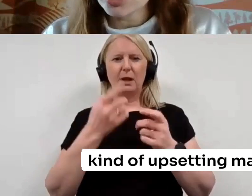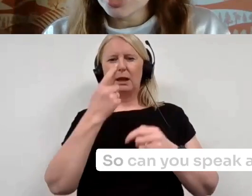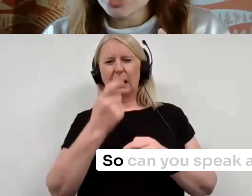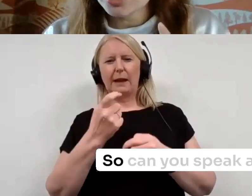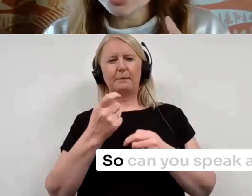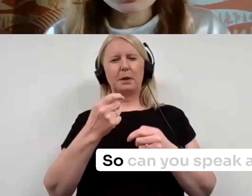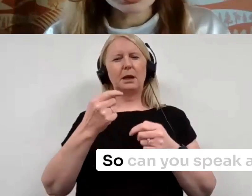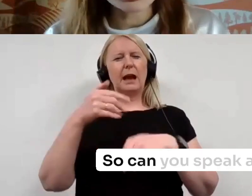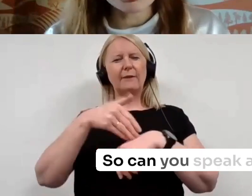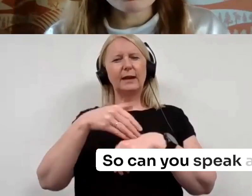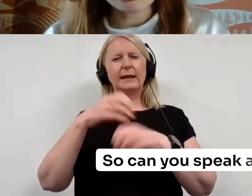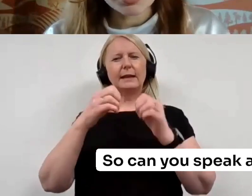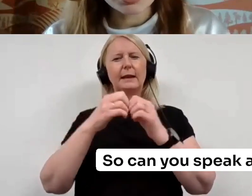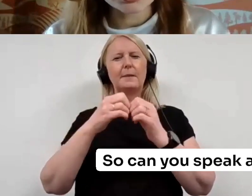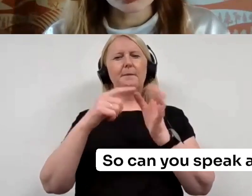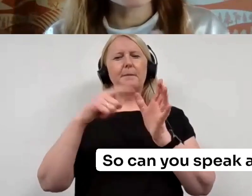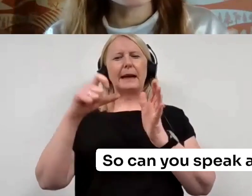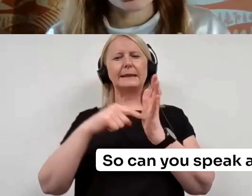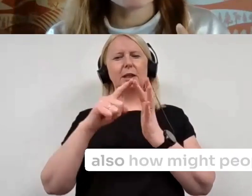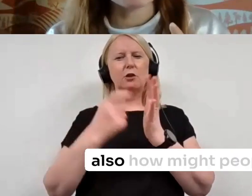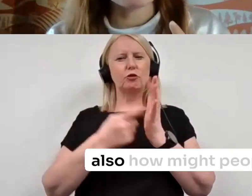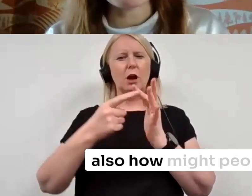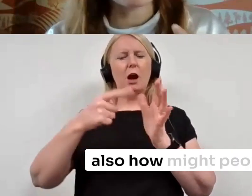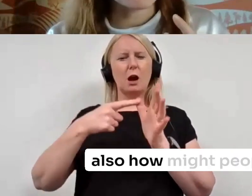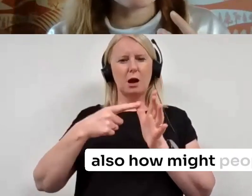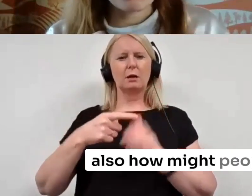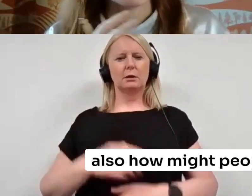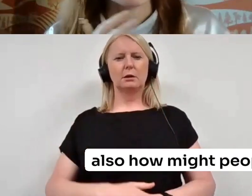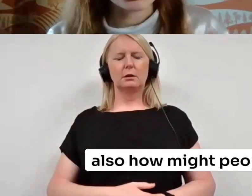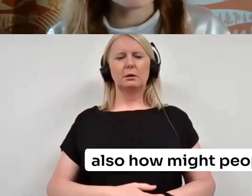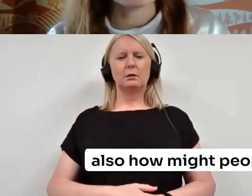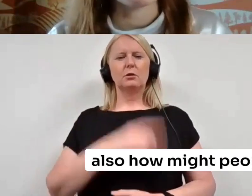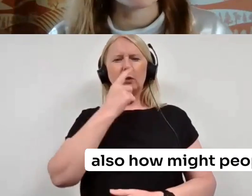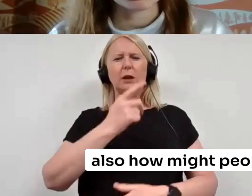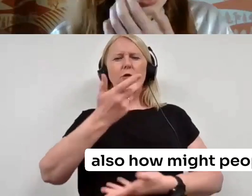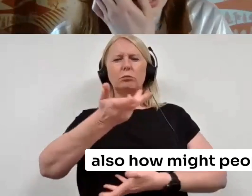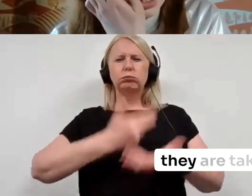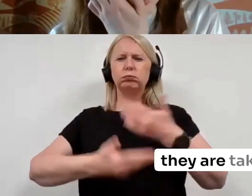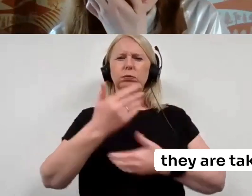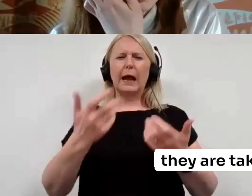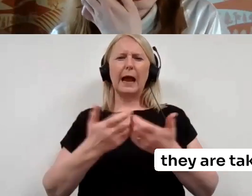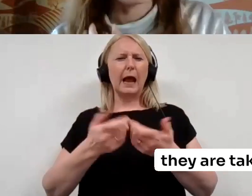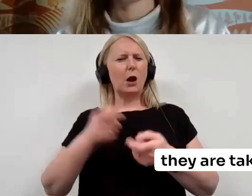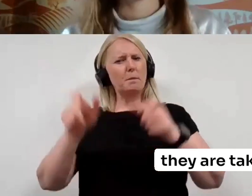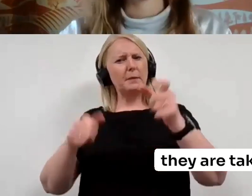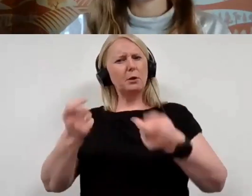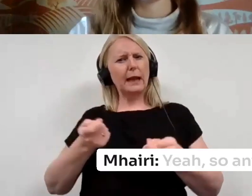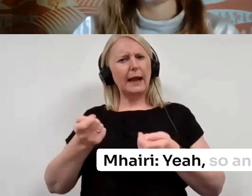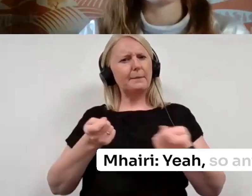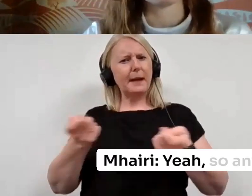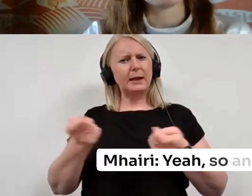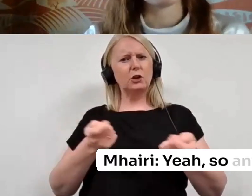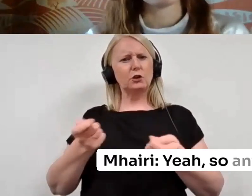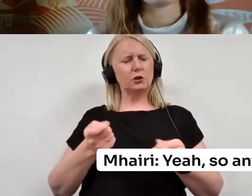bacteria. So can you speak a little bit about that, and also how might people kind of manage that if they are taking medication?